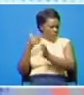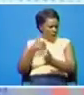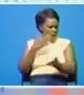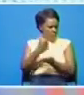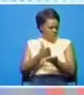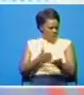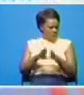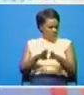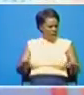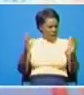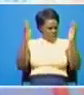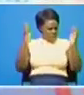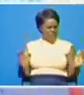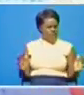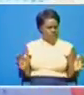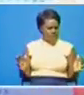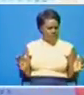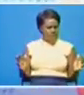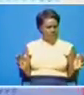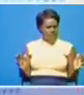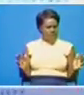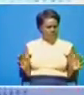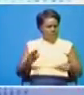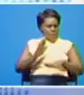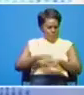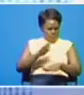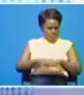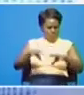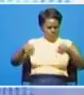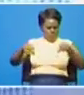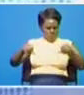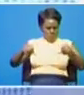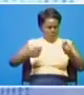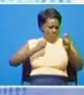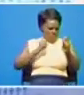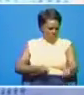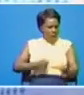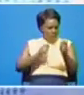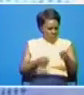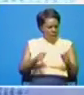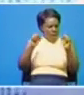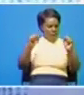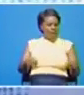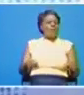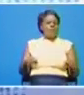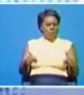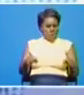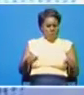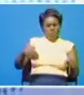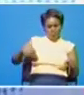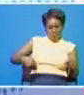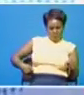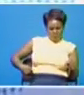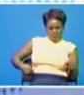ina ardhi kubwa ambayo ina rutuba, na bila shaka tukiweka katika kilimo janga hili la njaa